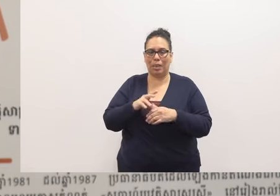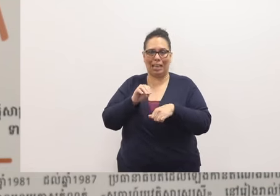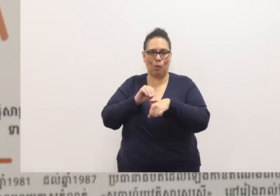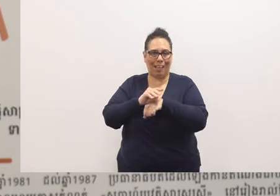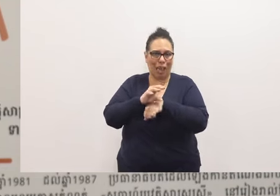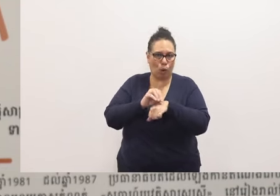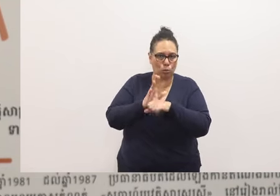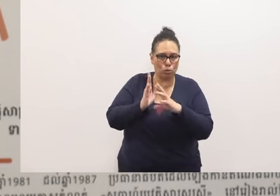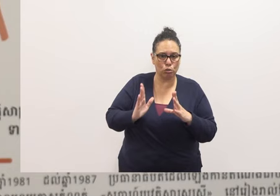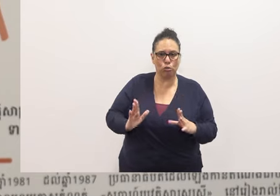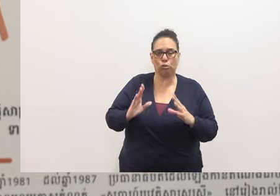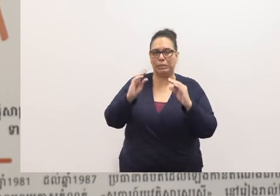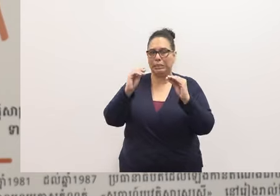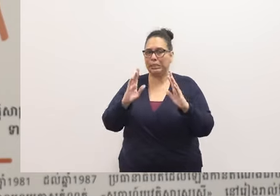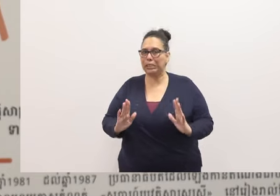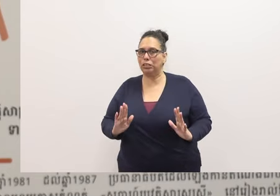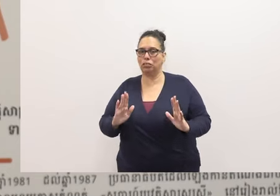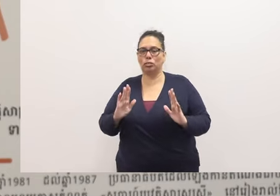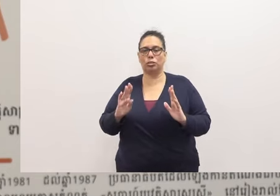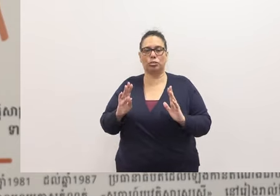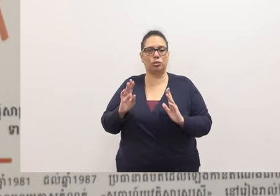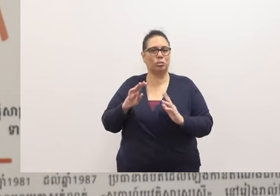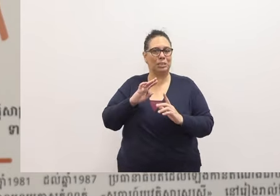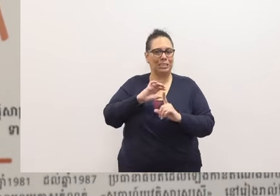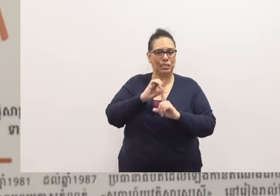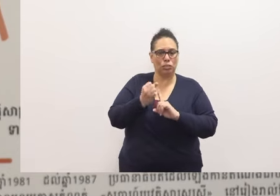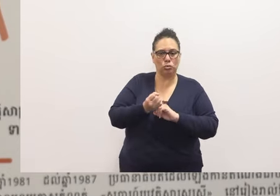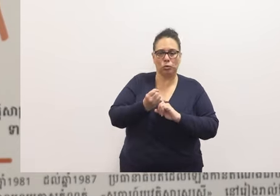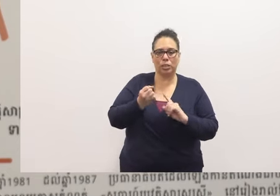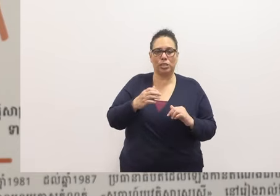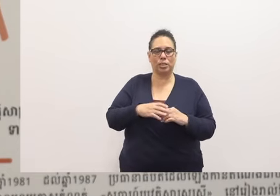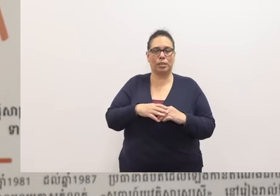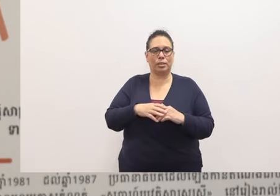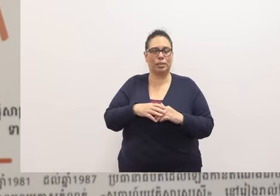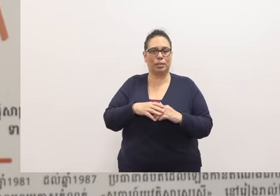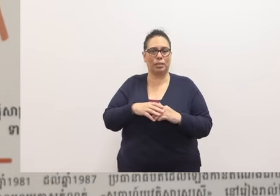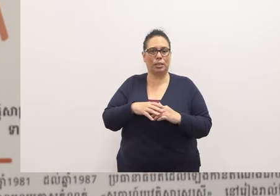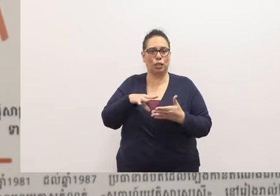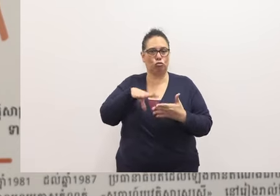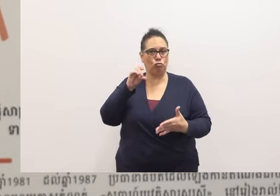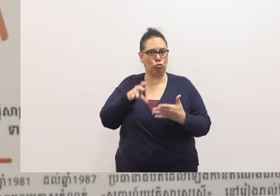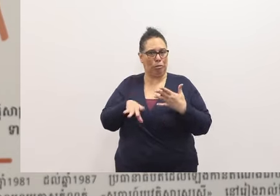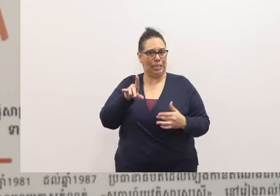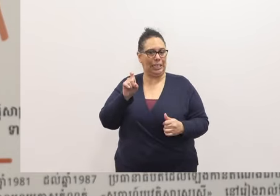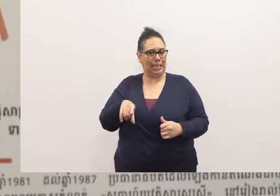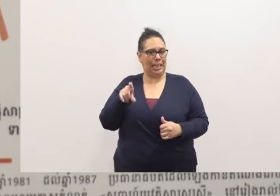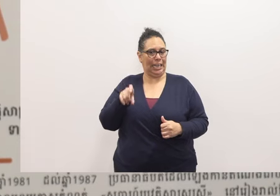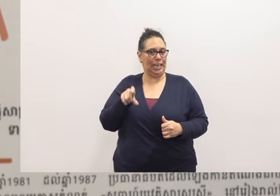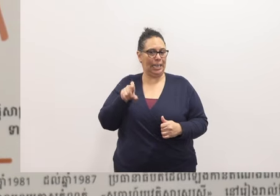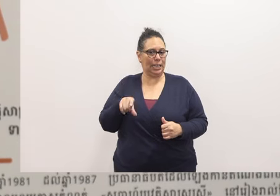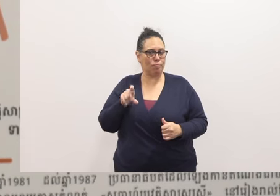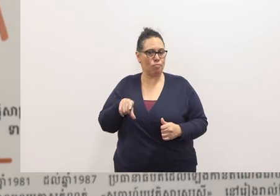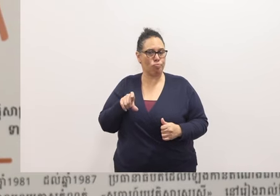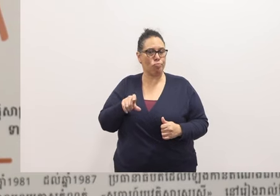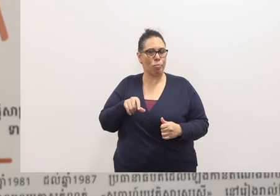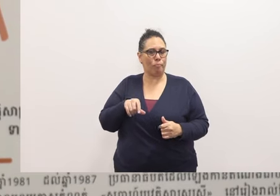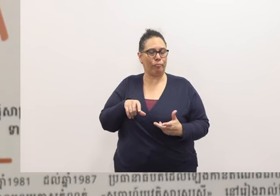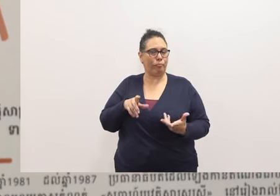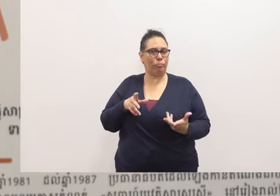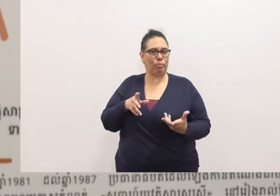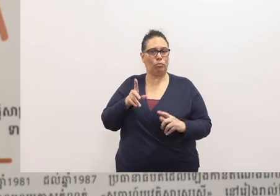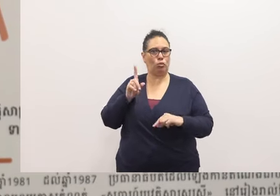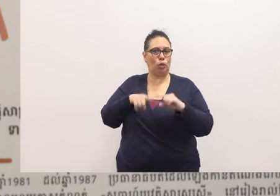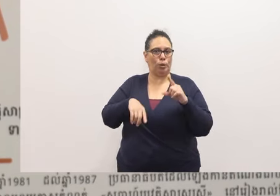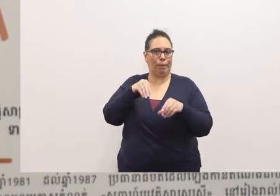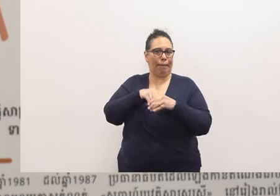counselors, teachers, when there's a situation where the student absolutely needed, wasn't in class for